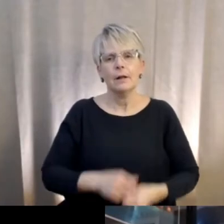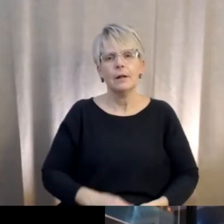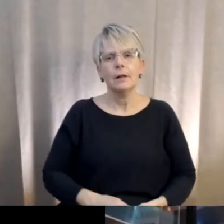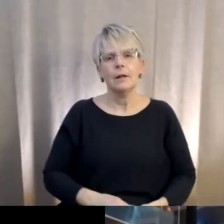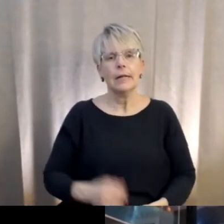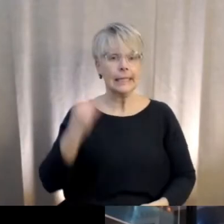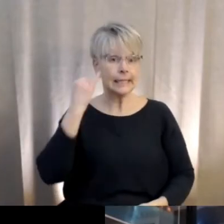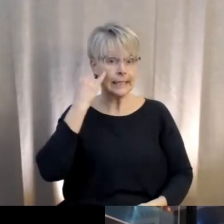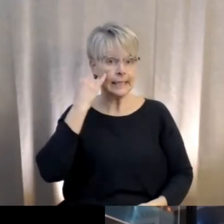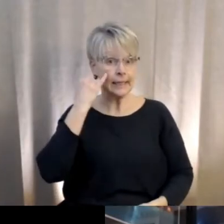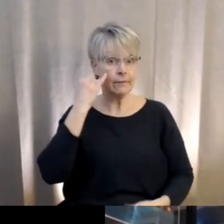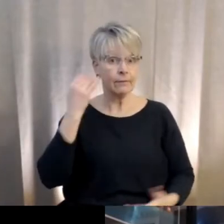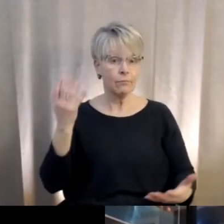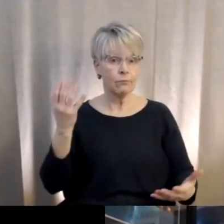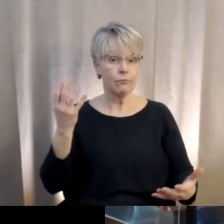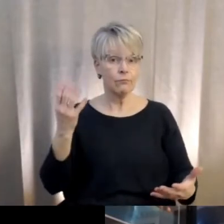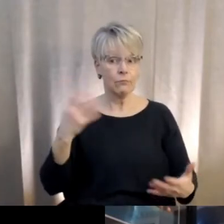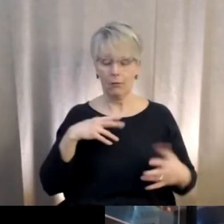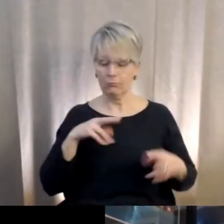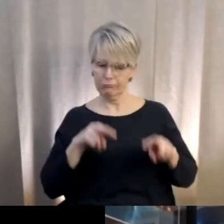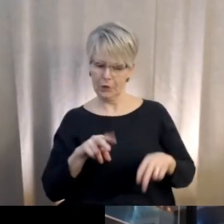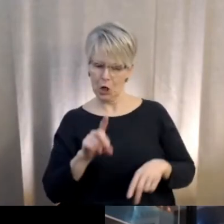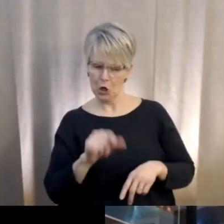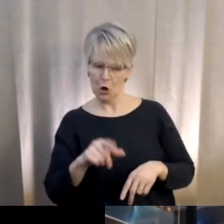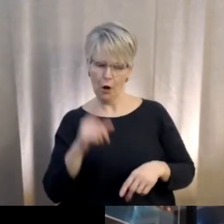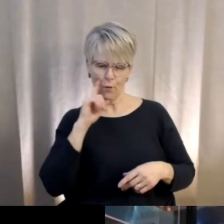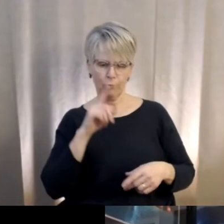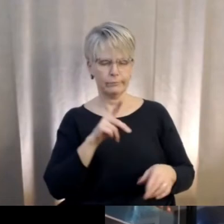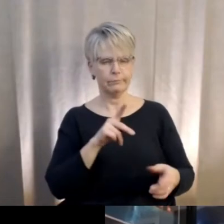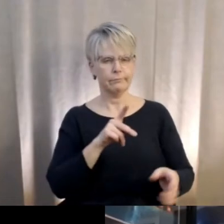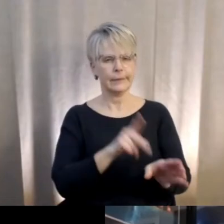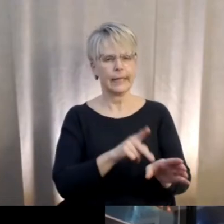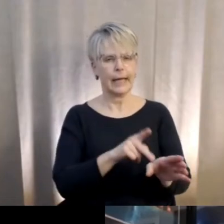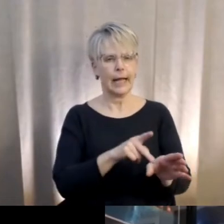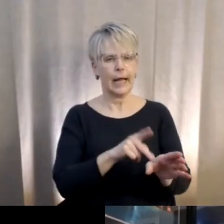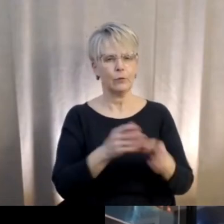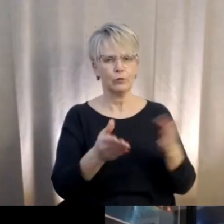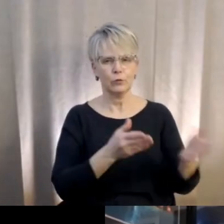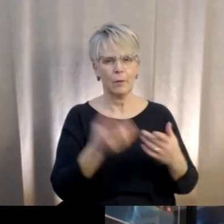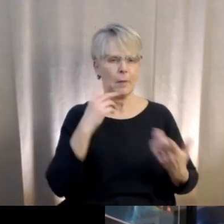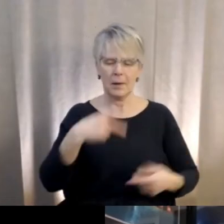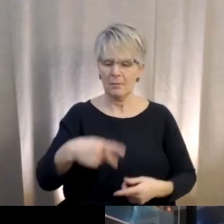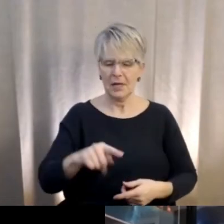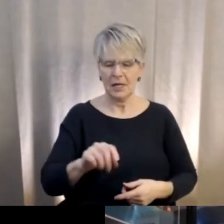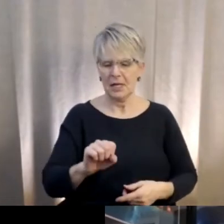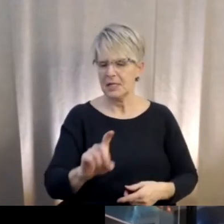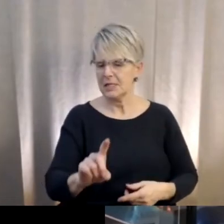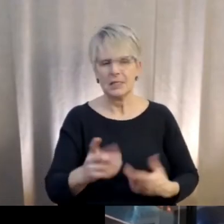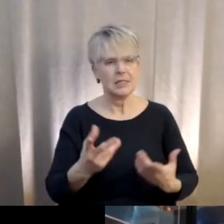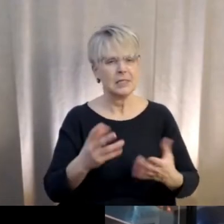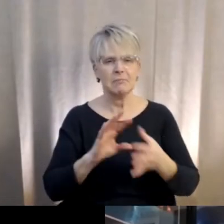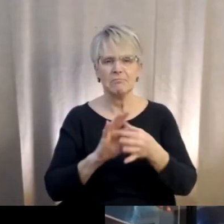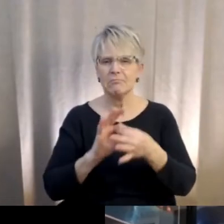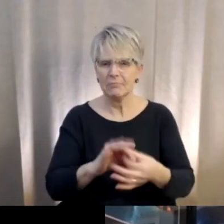if I'm looking for like a psychiatric service dog prospect, let's say for post-traumatic stress, I'm